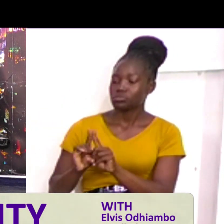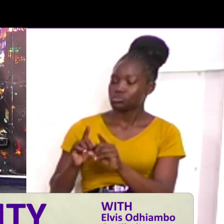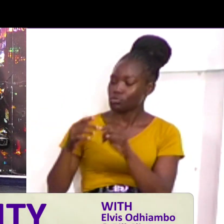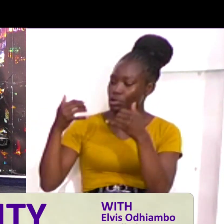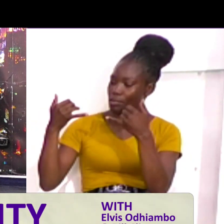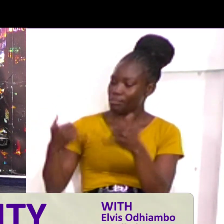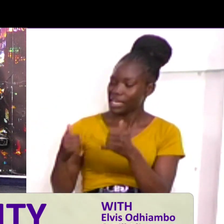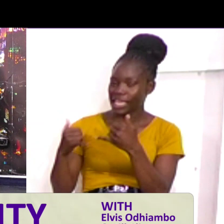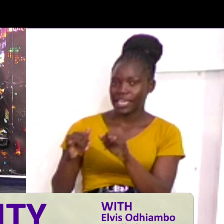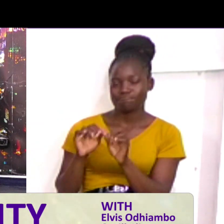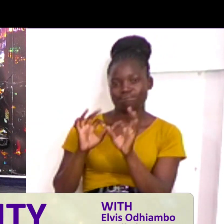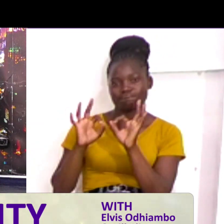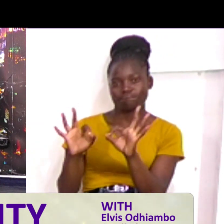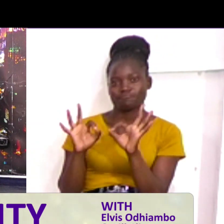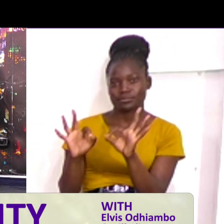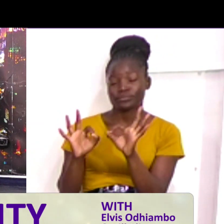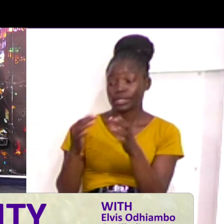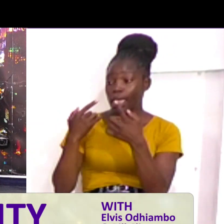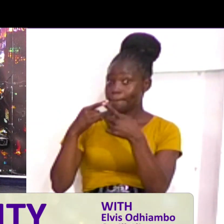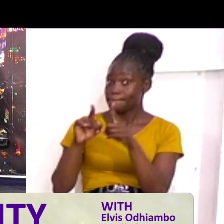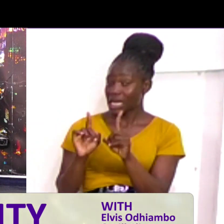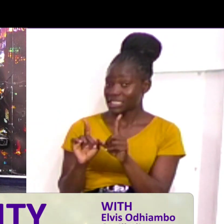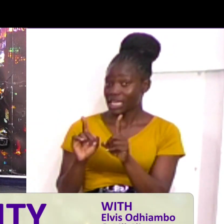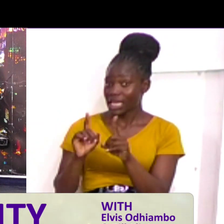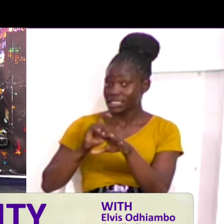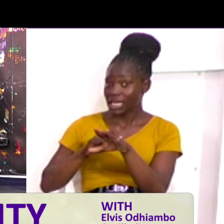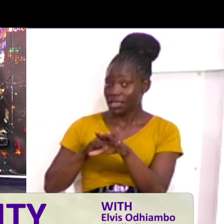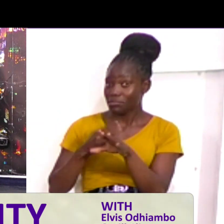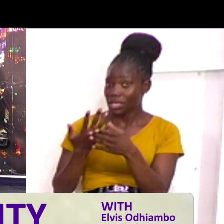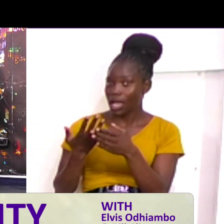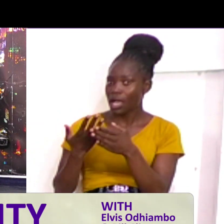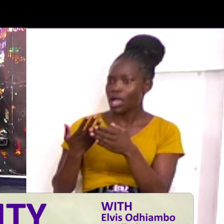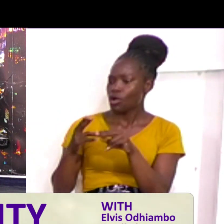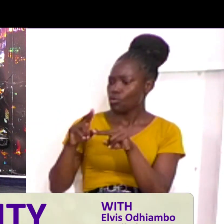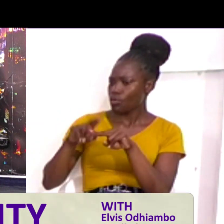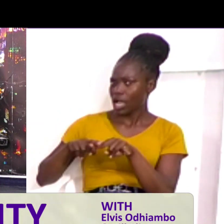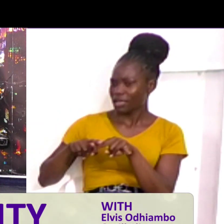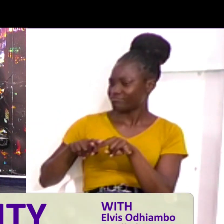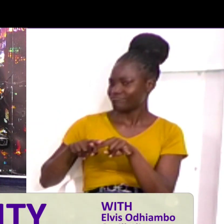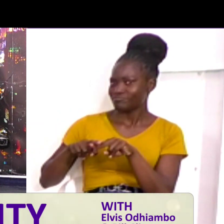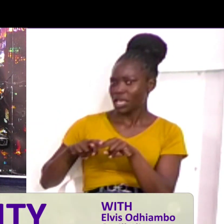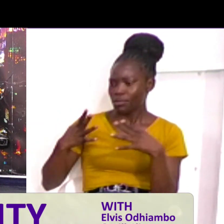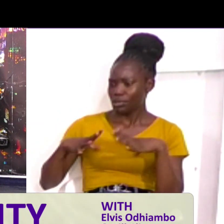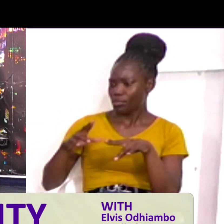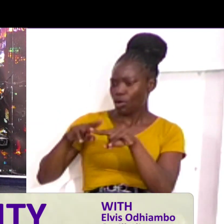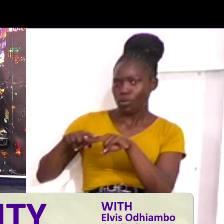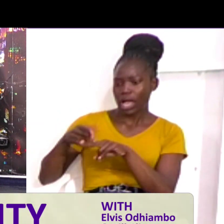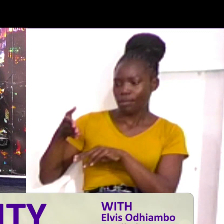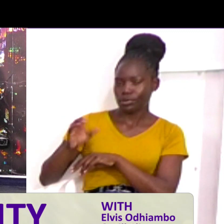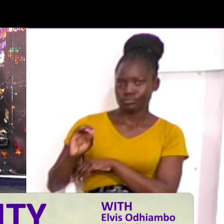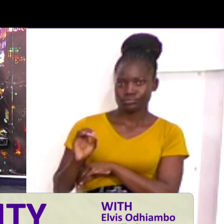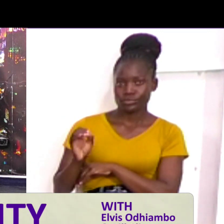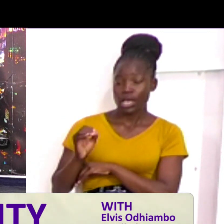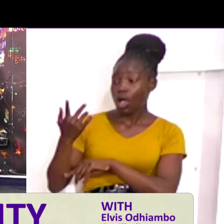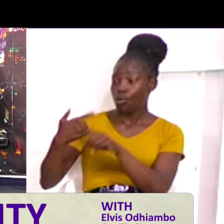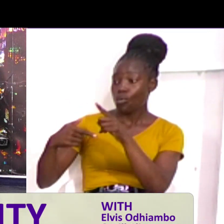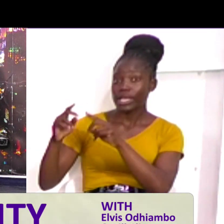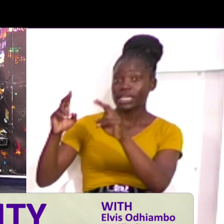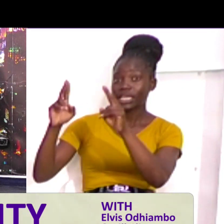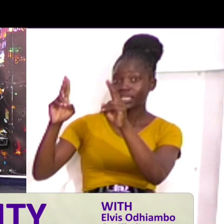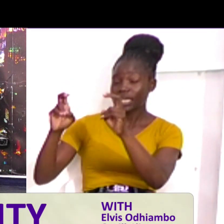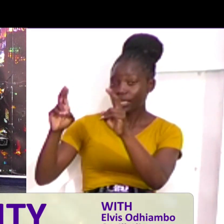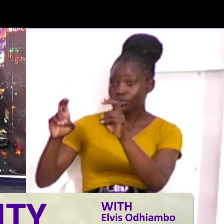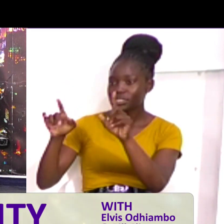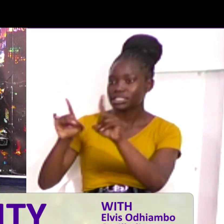play really nice football. But when it comes to bench, Tottenham has no bench. You see, winning titles and winning